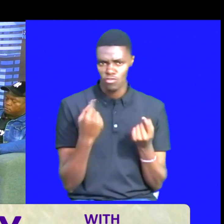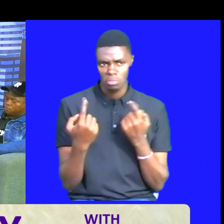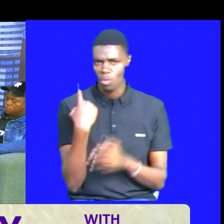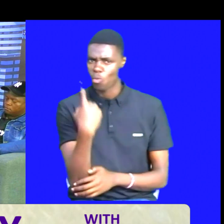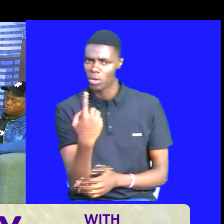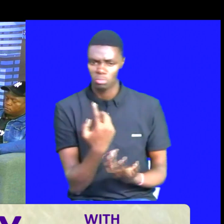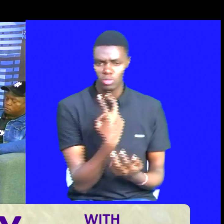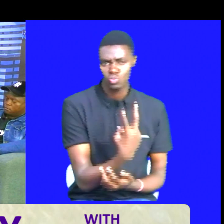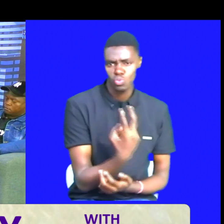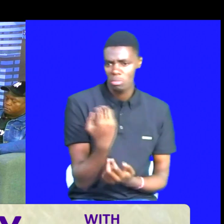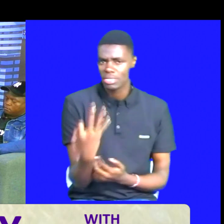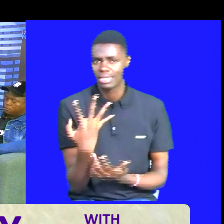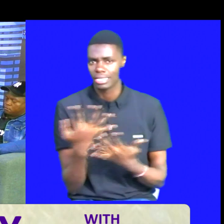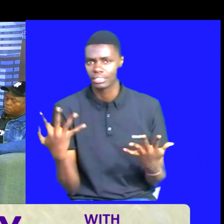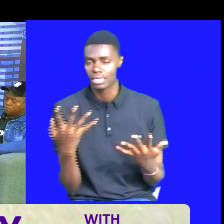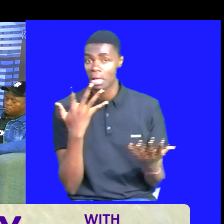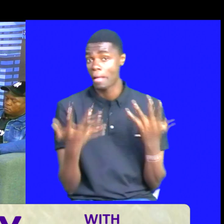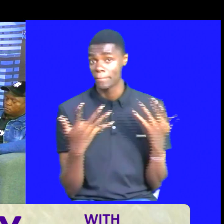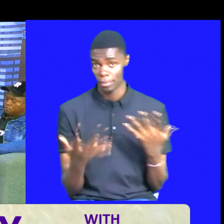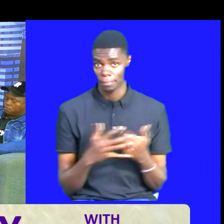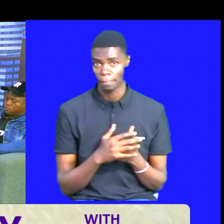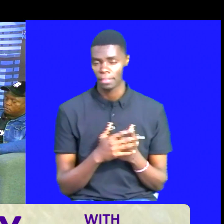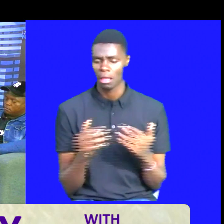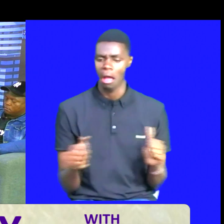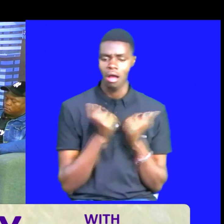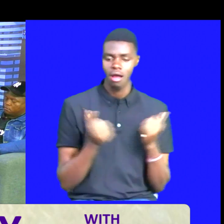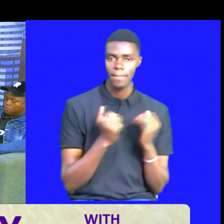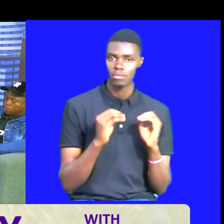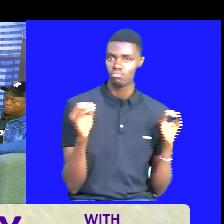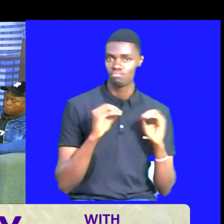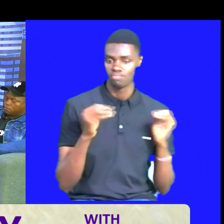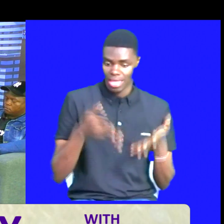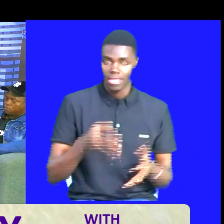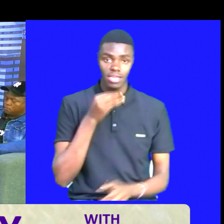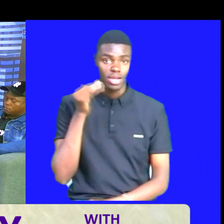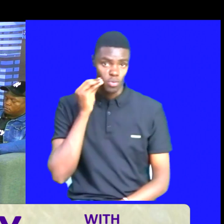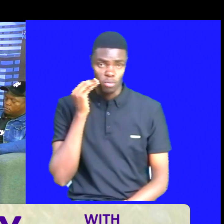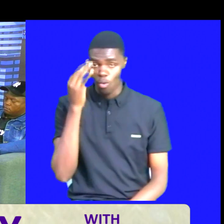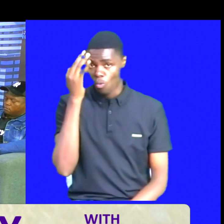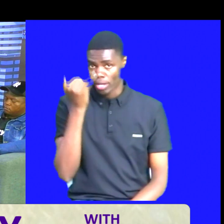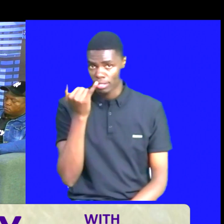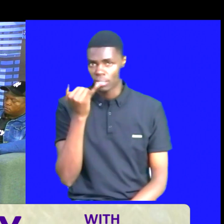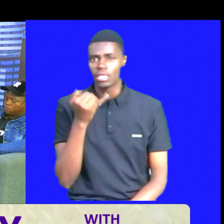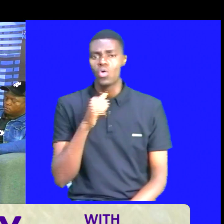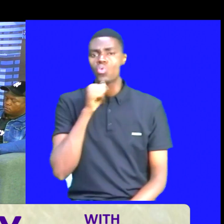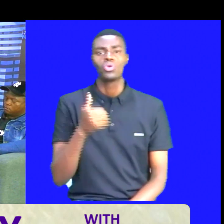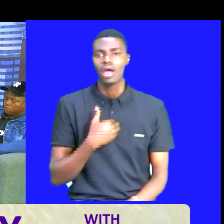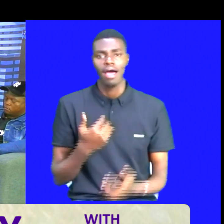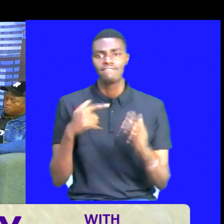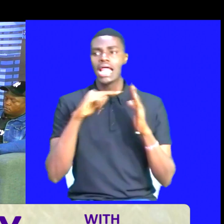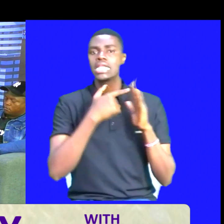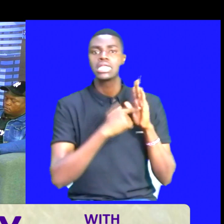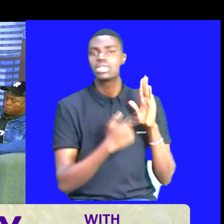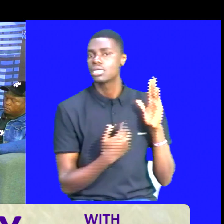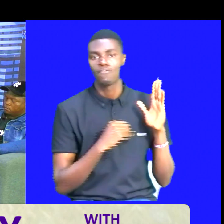2, 3 things that maybe didn't happen while here at home. Here we don't have league.